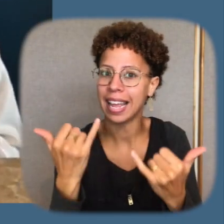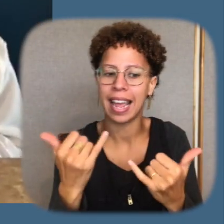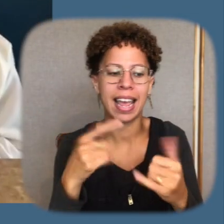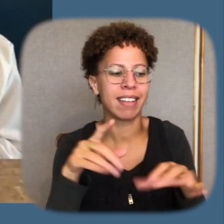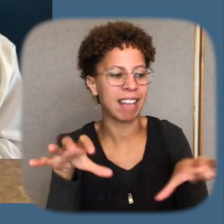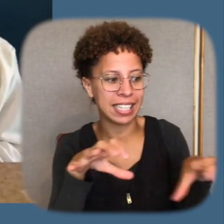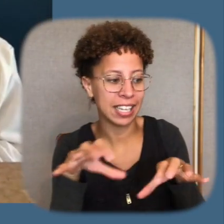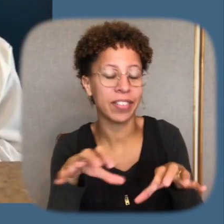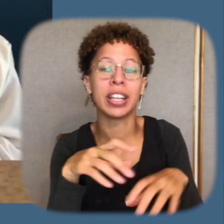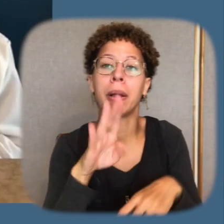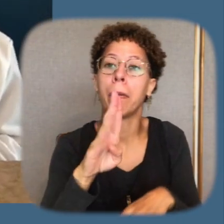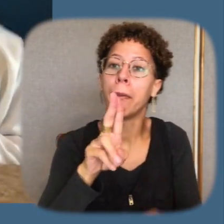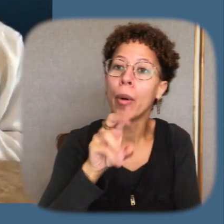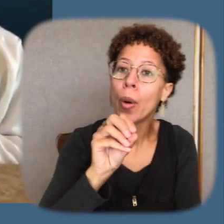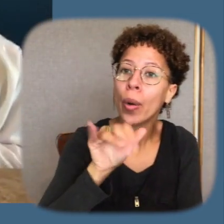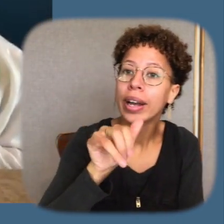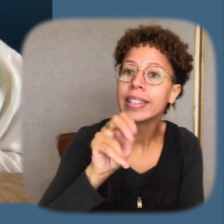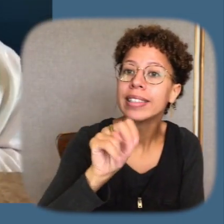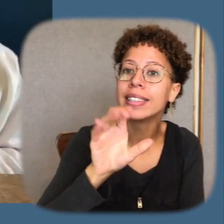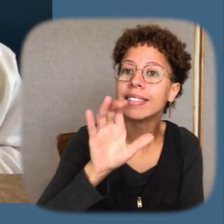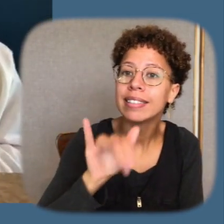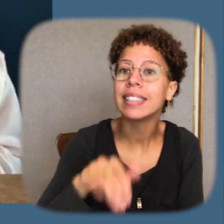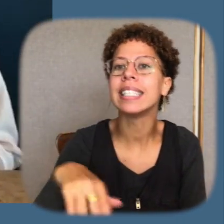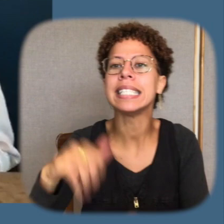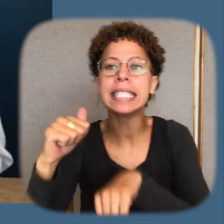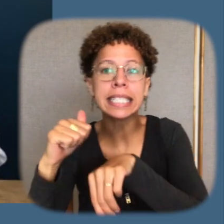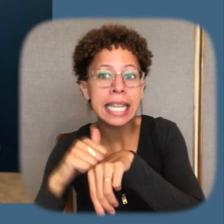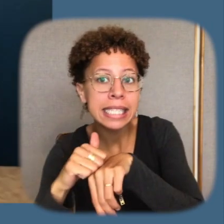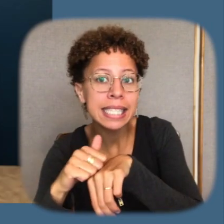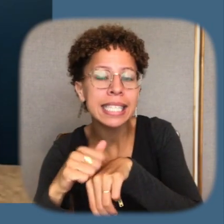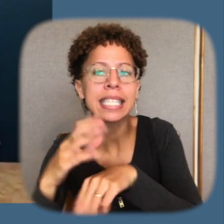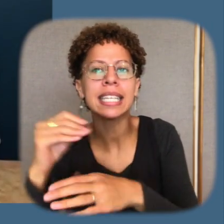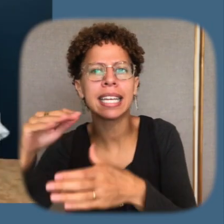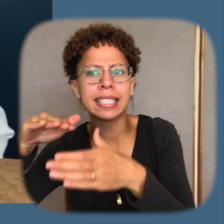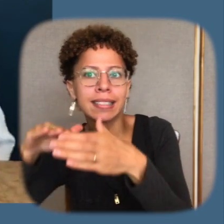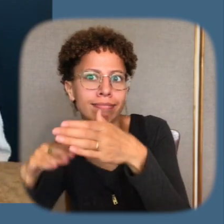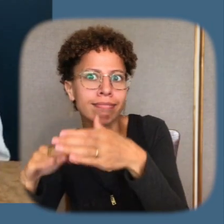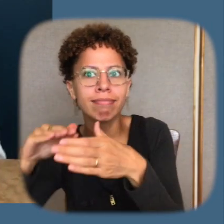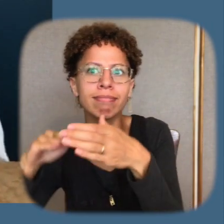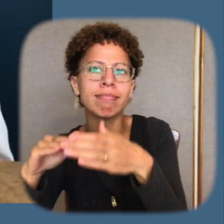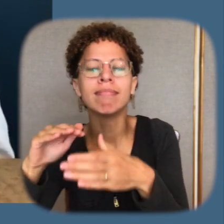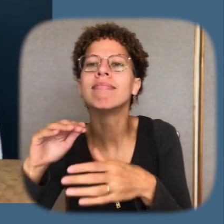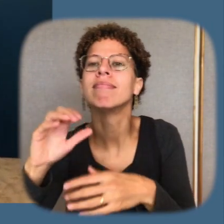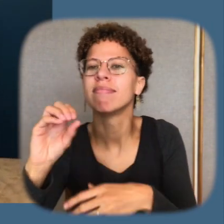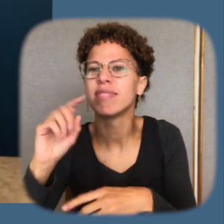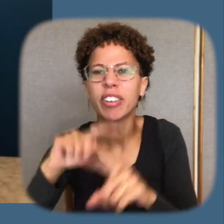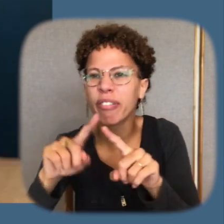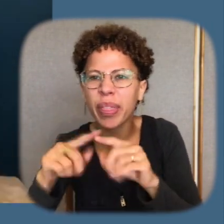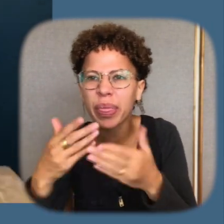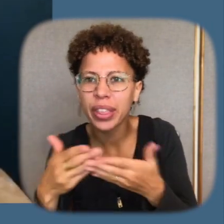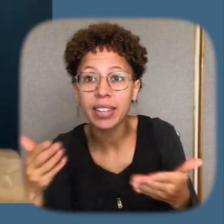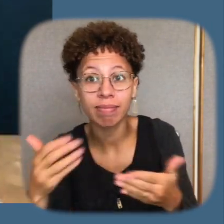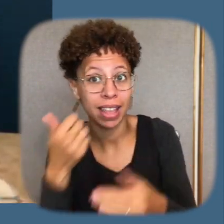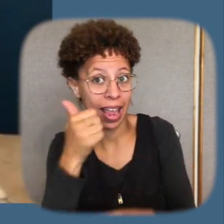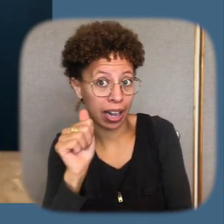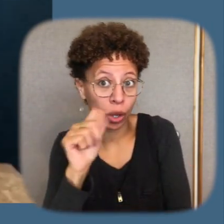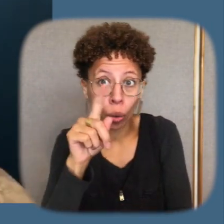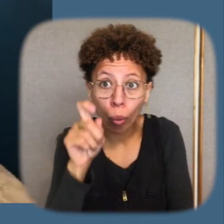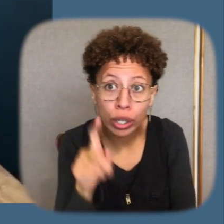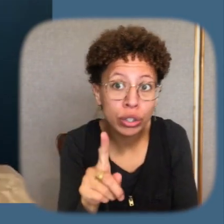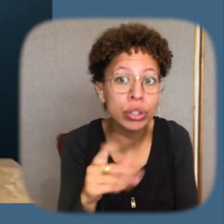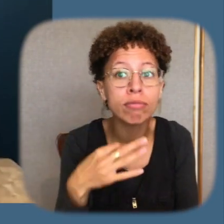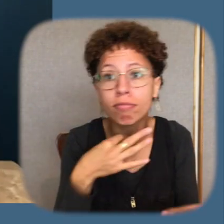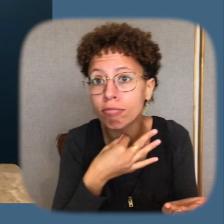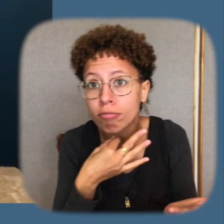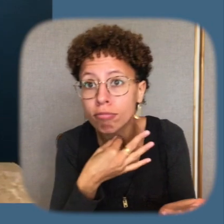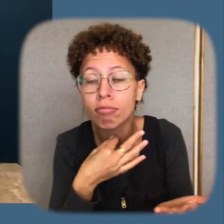and suspending objects. Does anyone have any questions for Simon or comments on this activity? And while we're